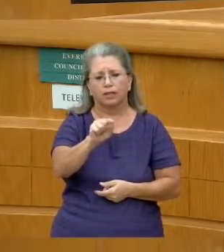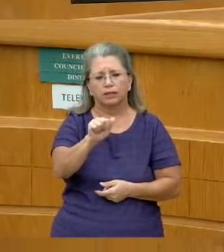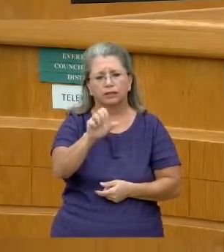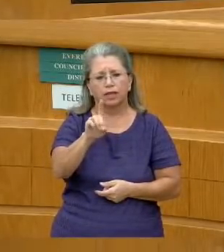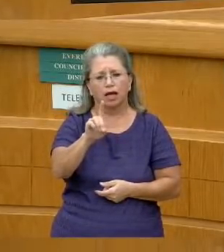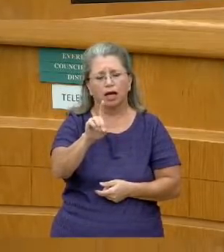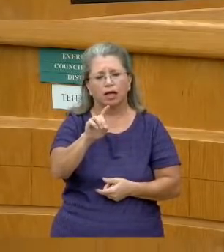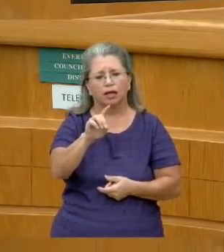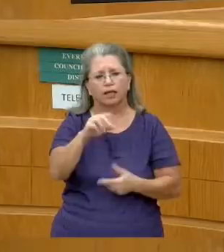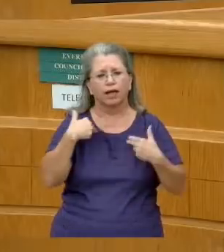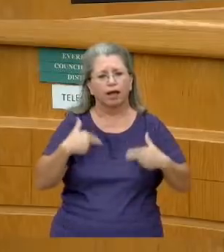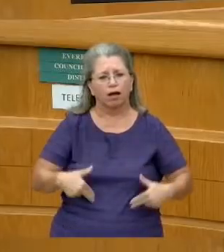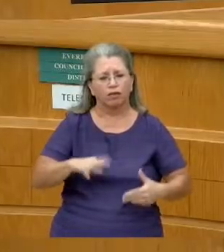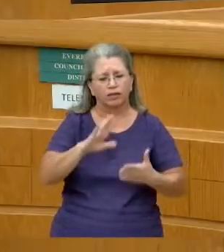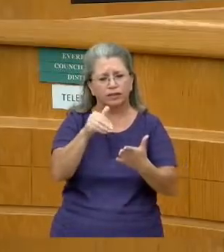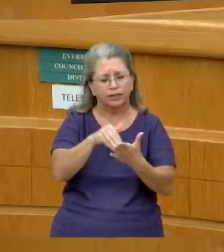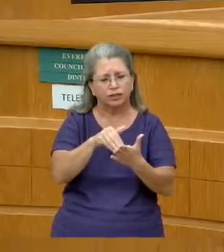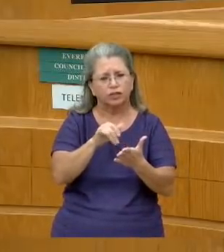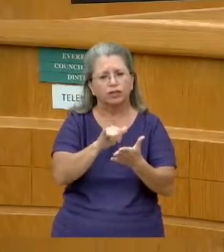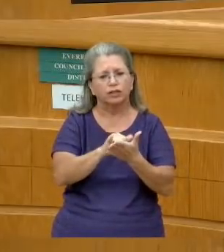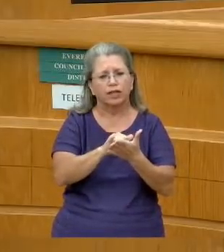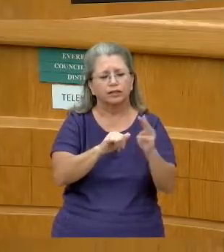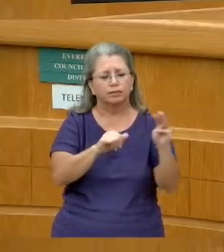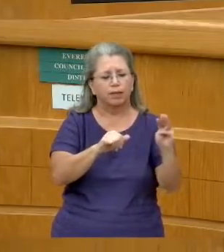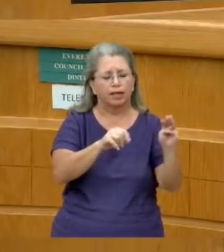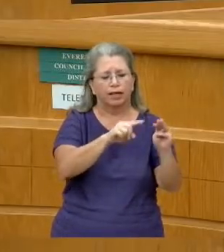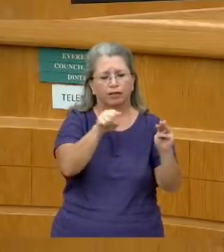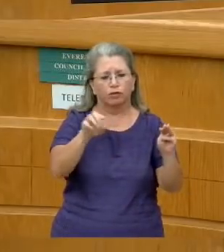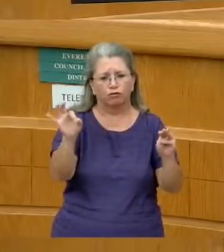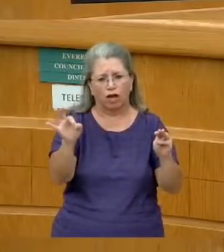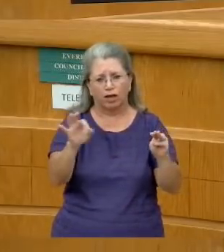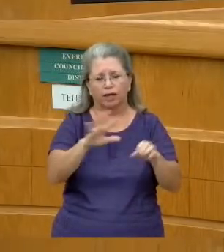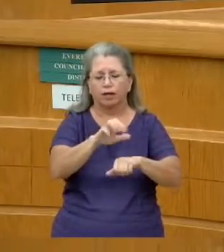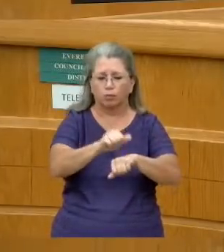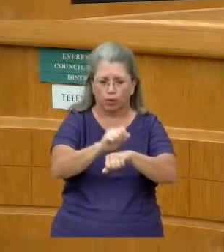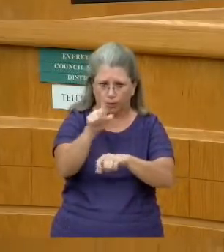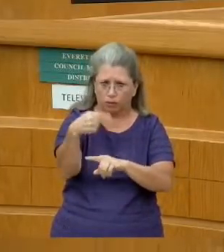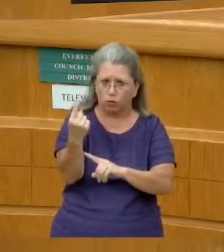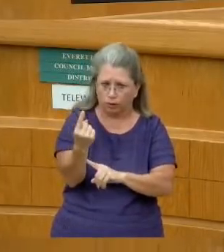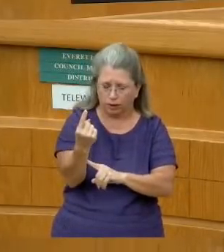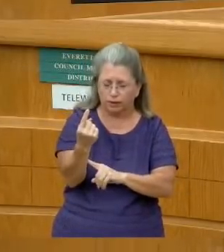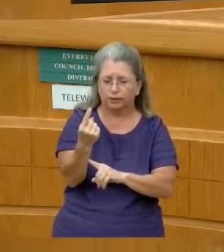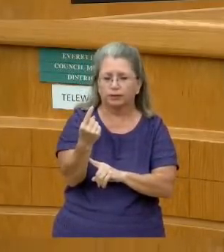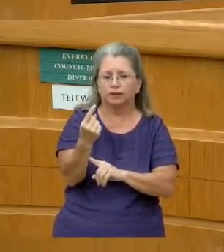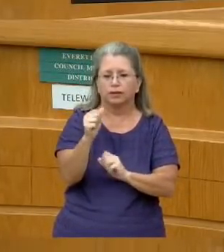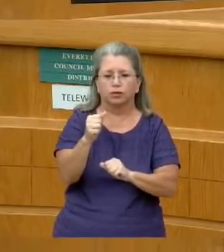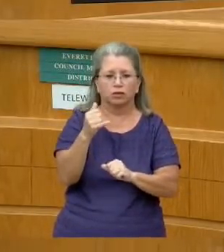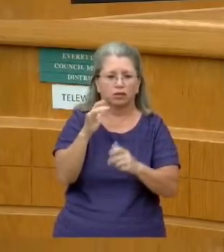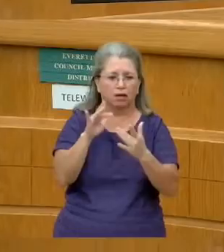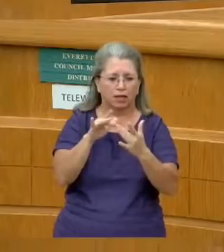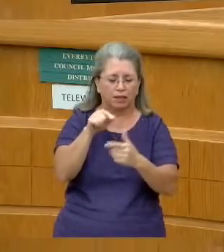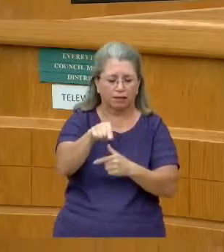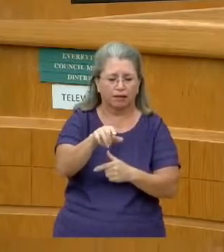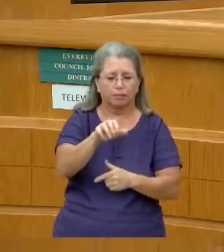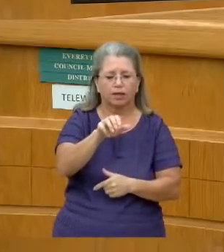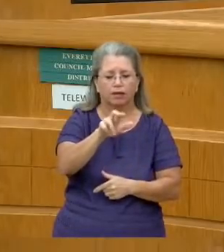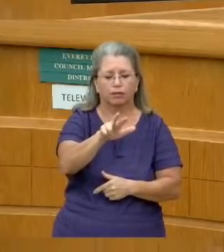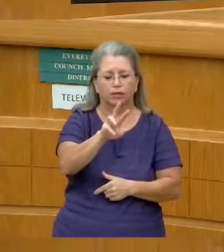be a test collection site Monday through Friday by appointment only. And they can be reached at our area